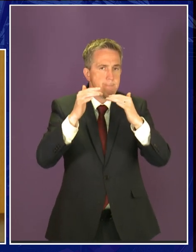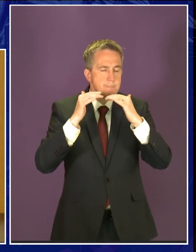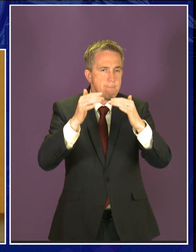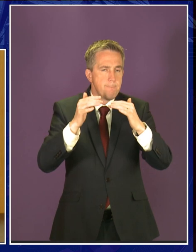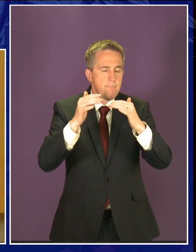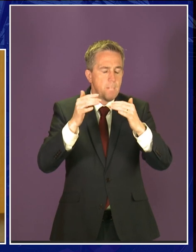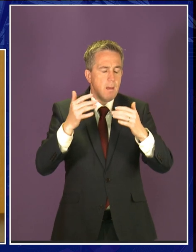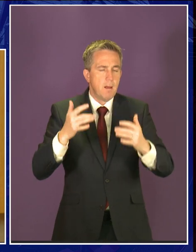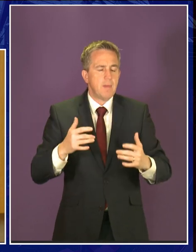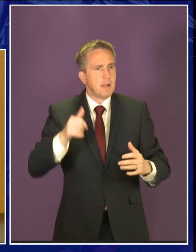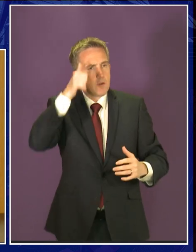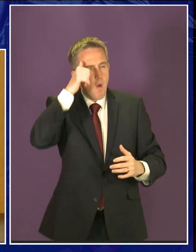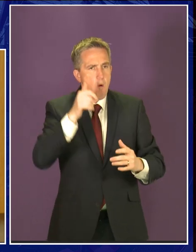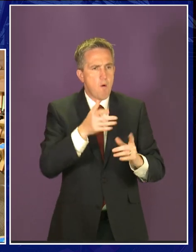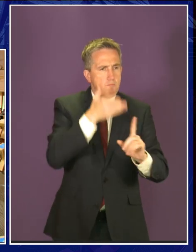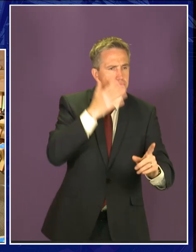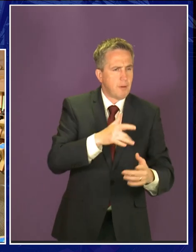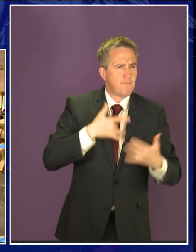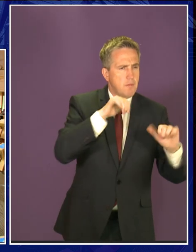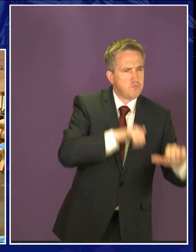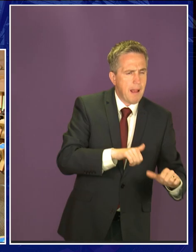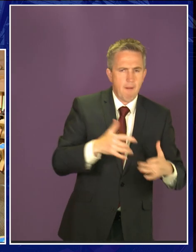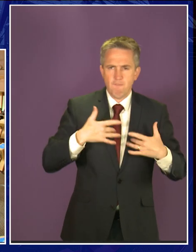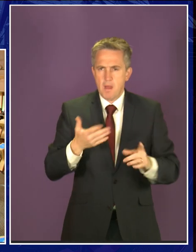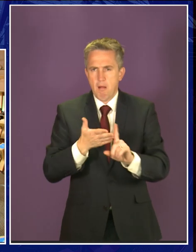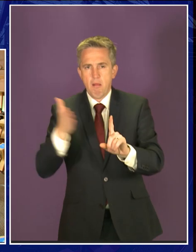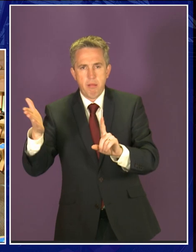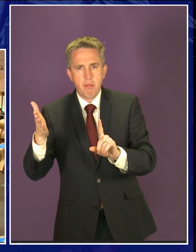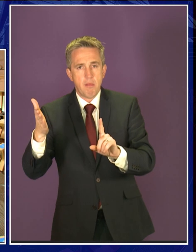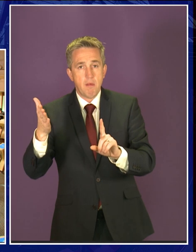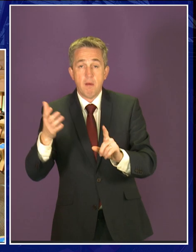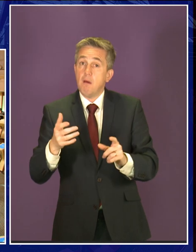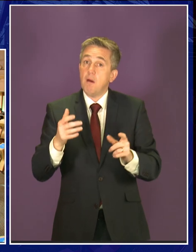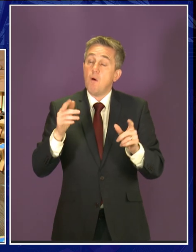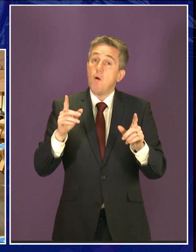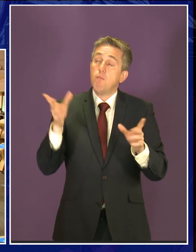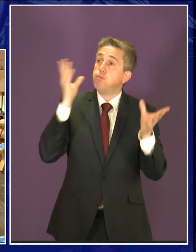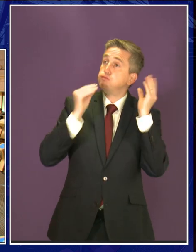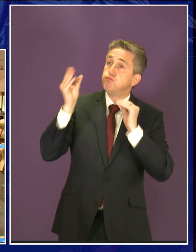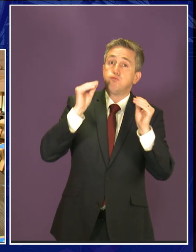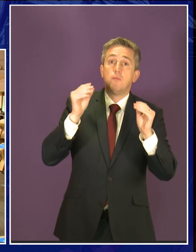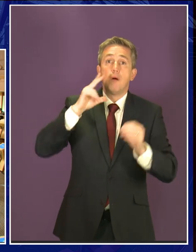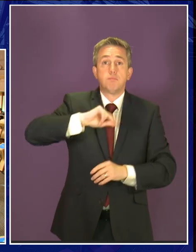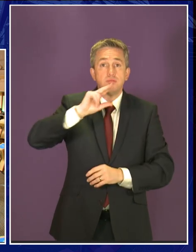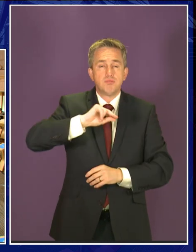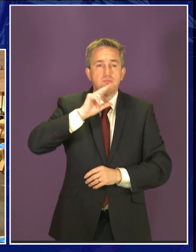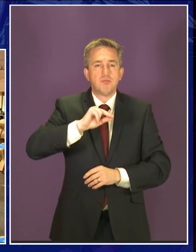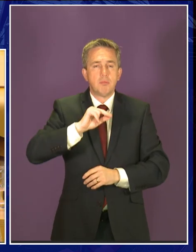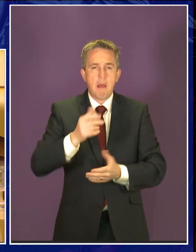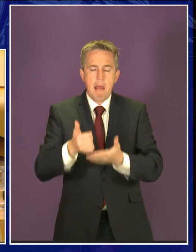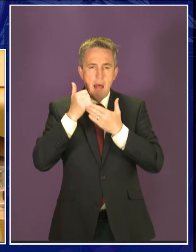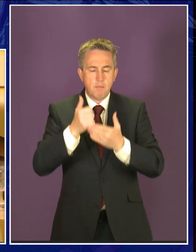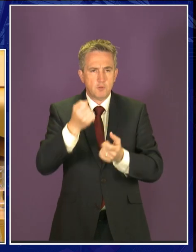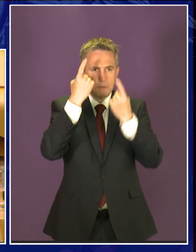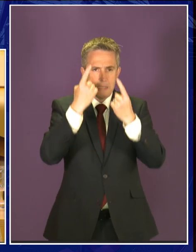doesn't sound right. And not only in music, but patterns of speech as well, meaning like which syllable belongs to which